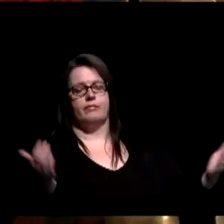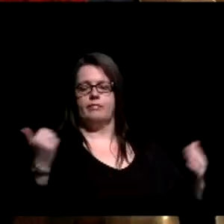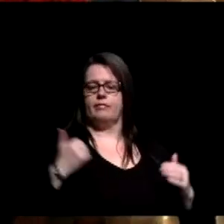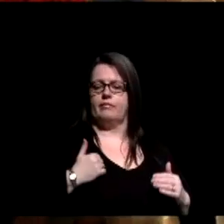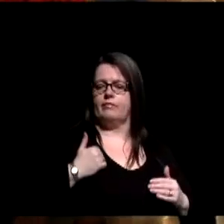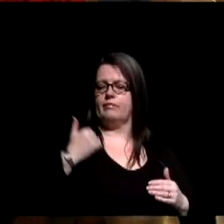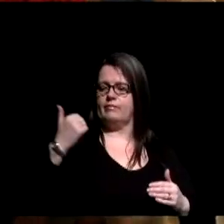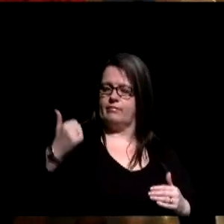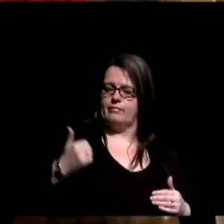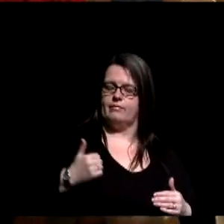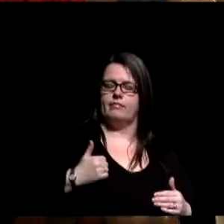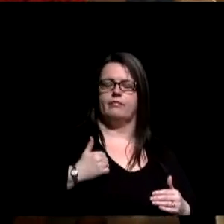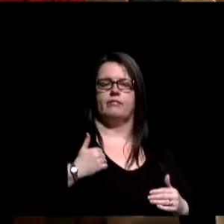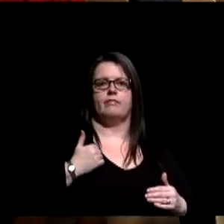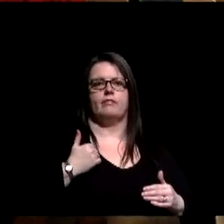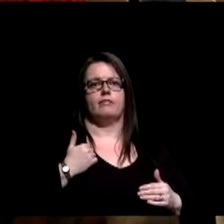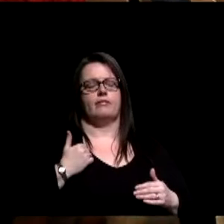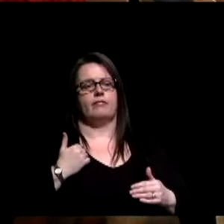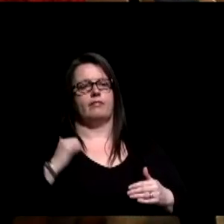O Canada,